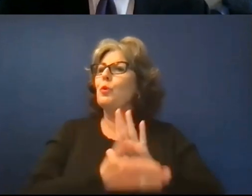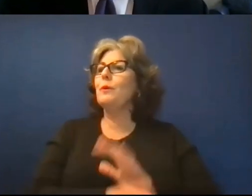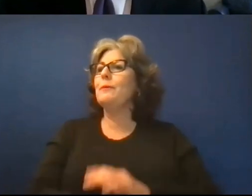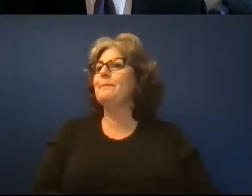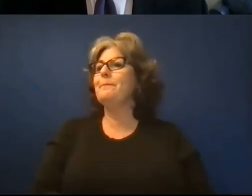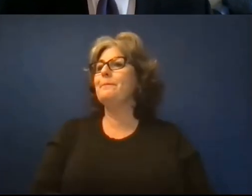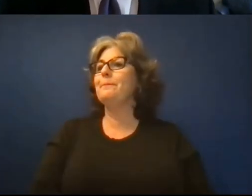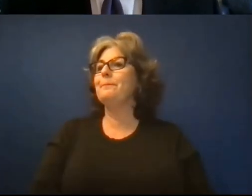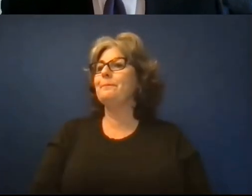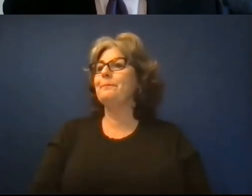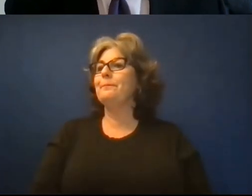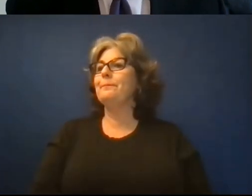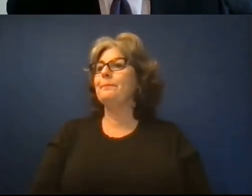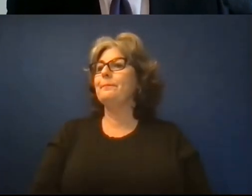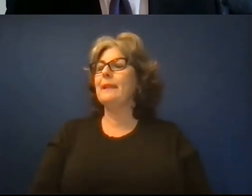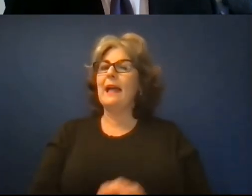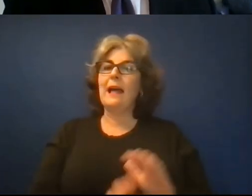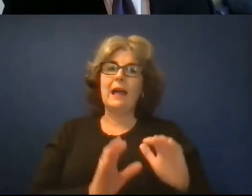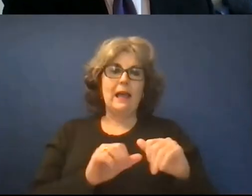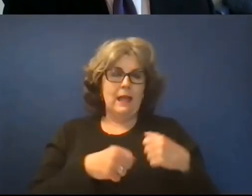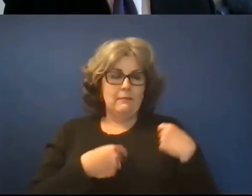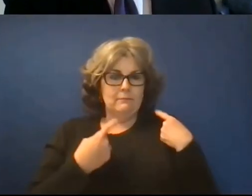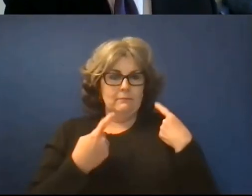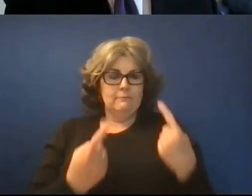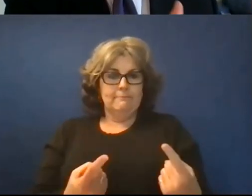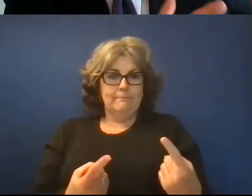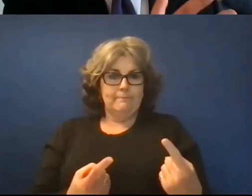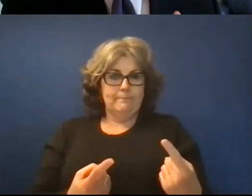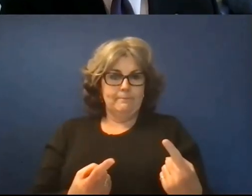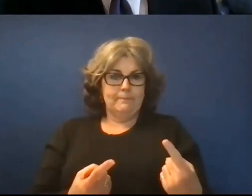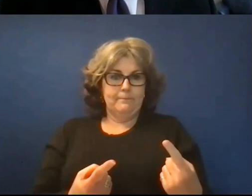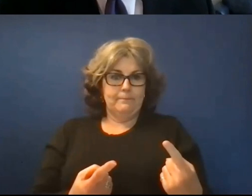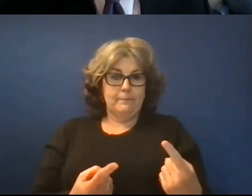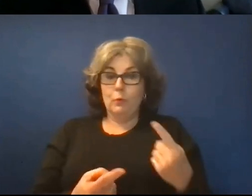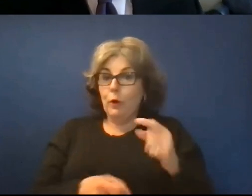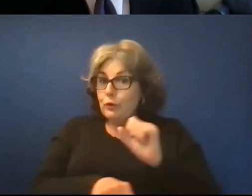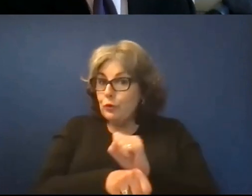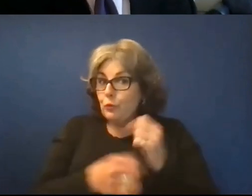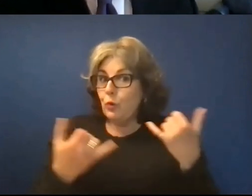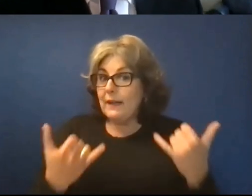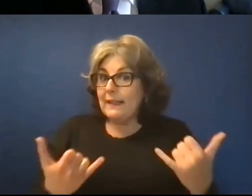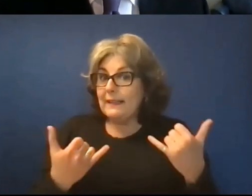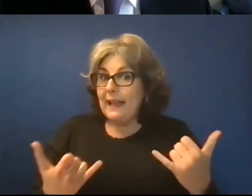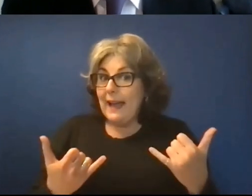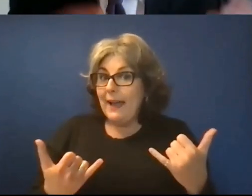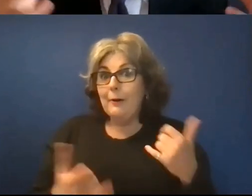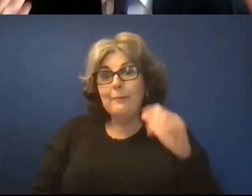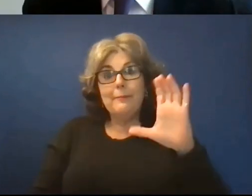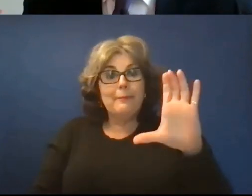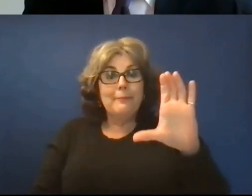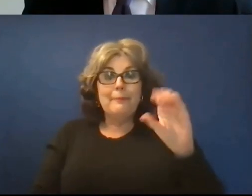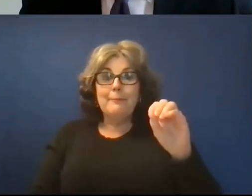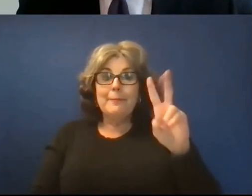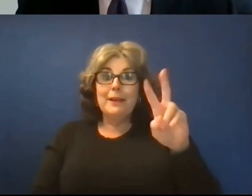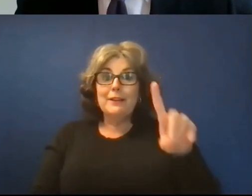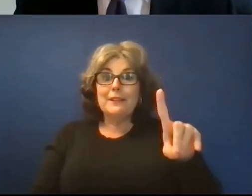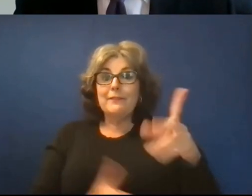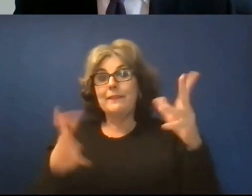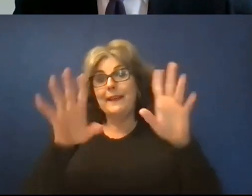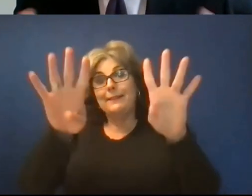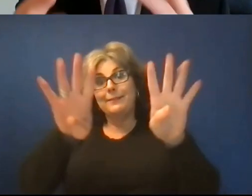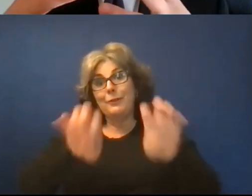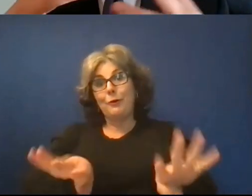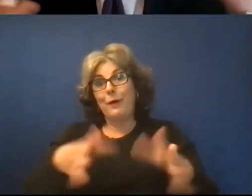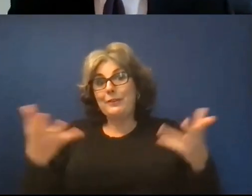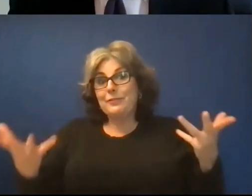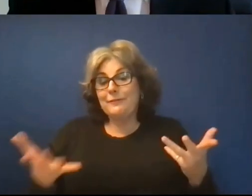she asked how it has been managing what you do despite COVID. That's sort of the big question first,